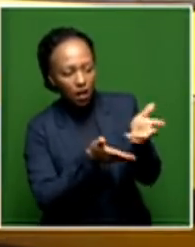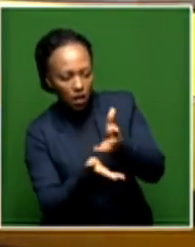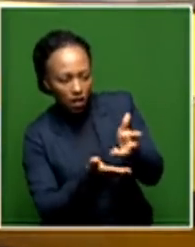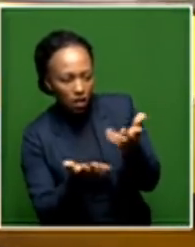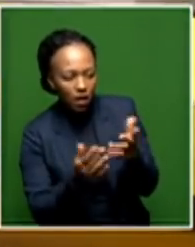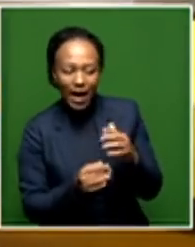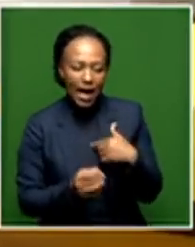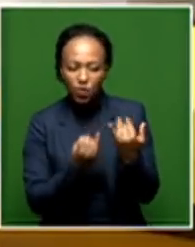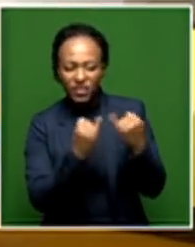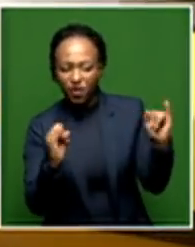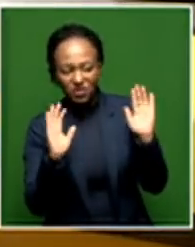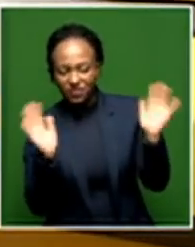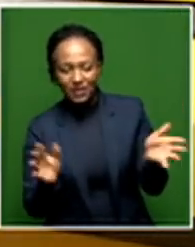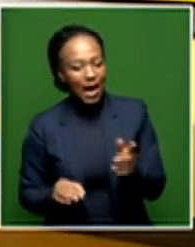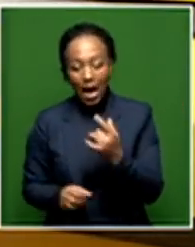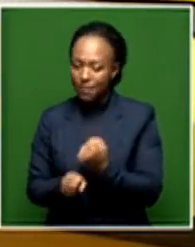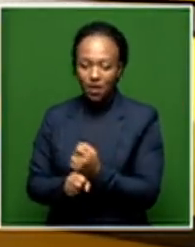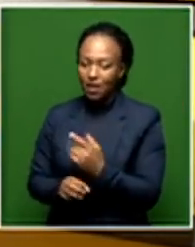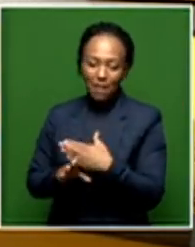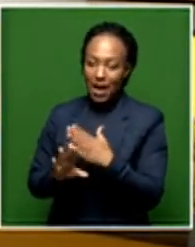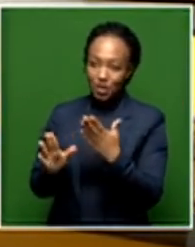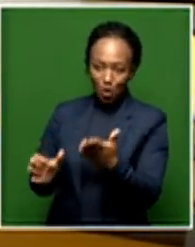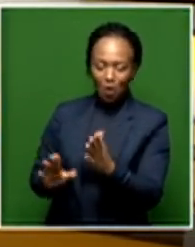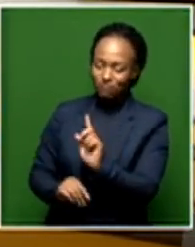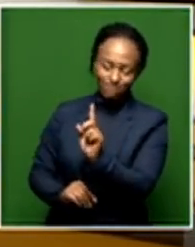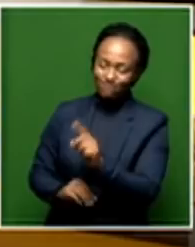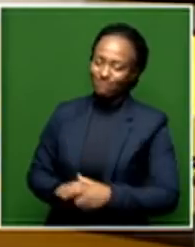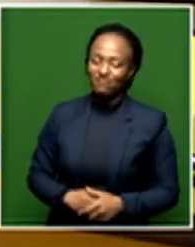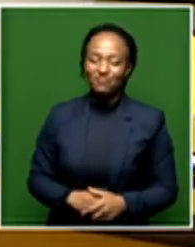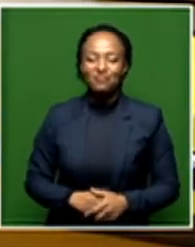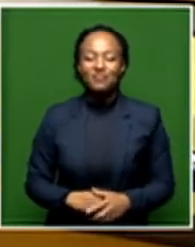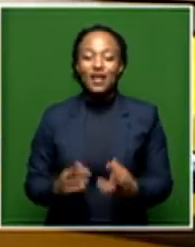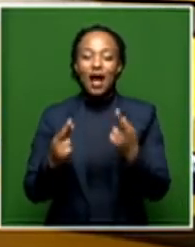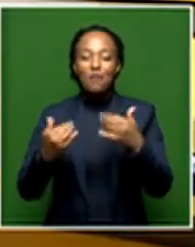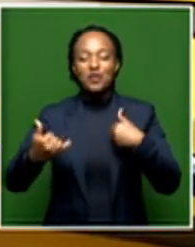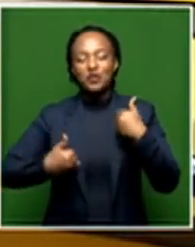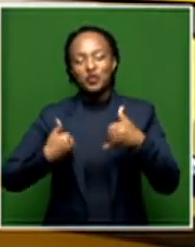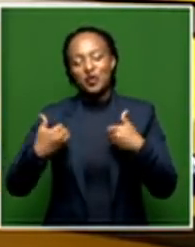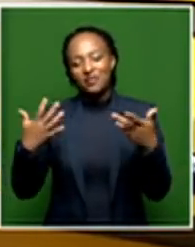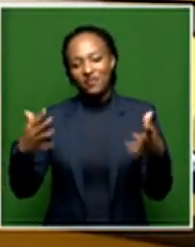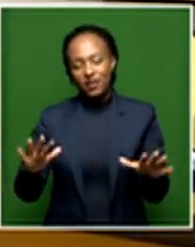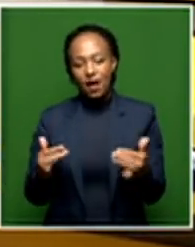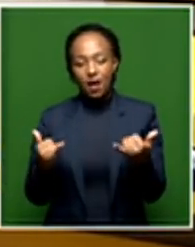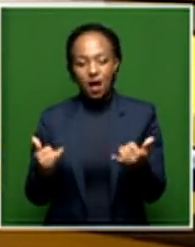both sides and say we are divorced. It doesn't work that way. Wow. All right, well, I hope you enjoyed that, and that's where we got to leave it.